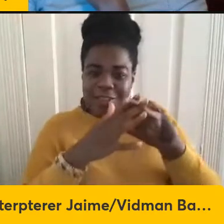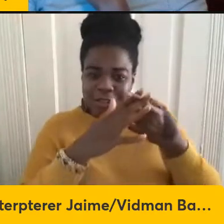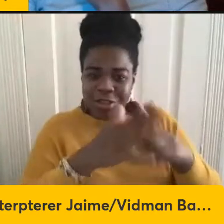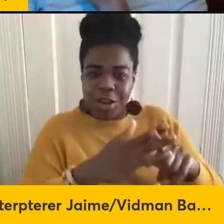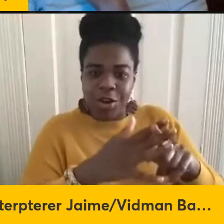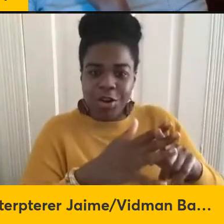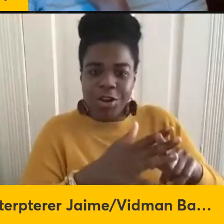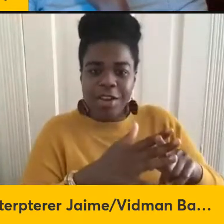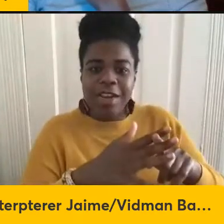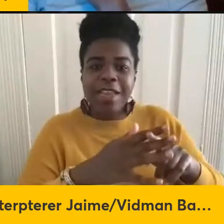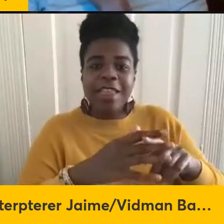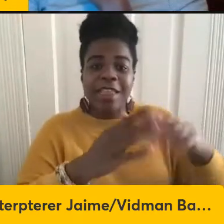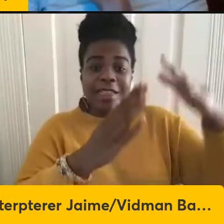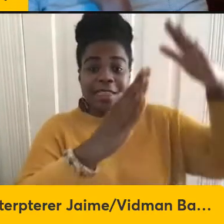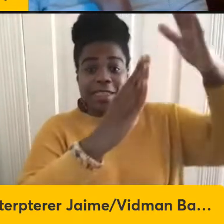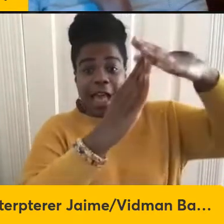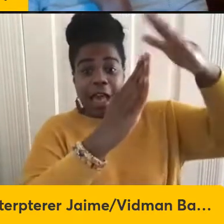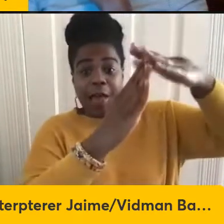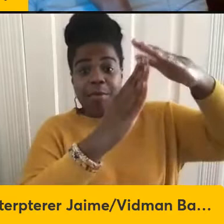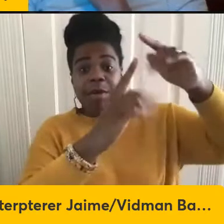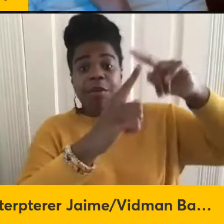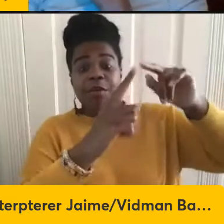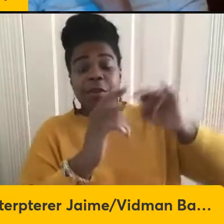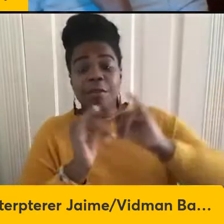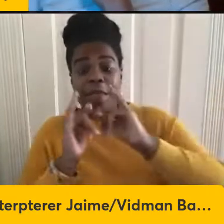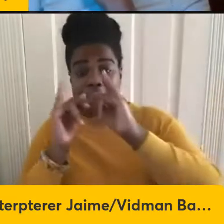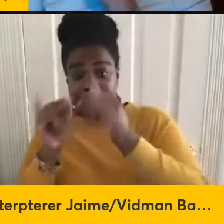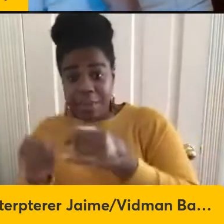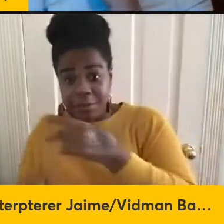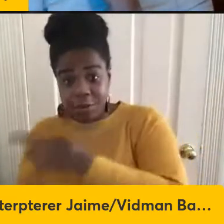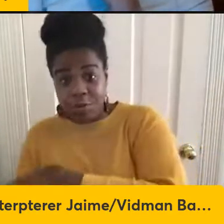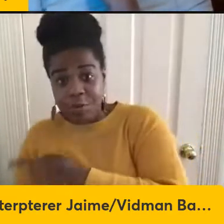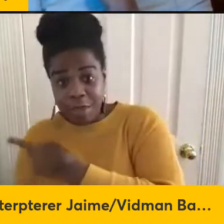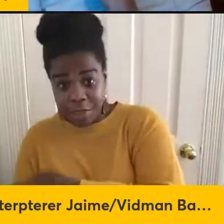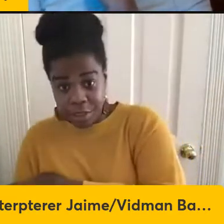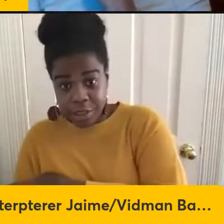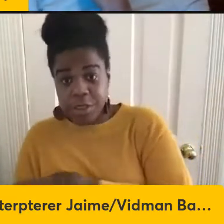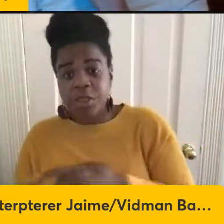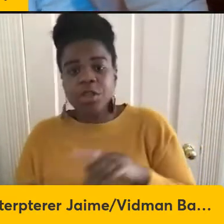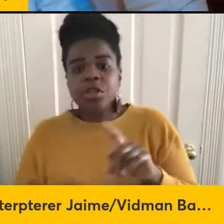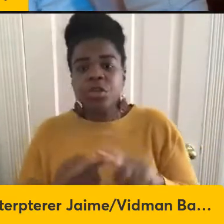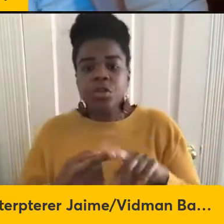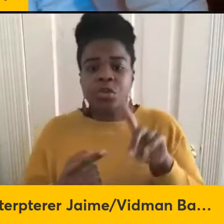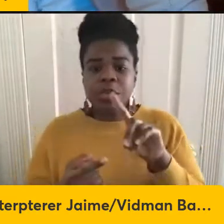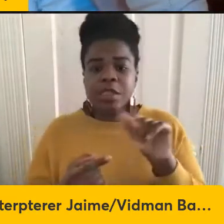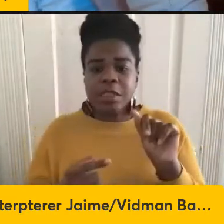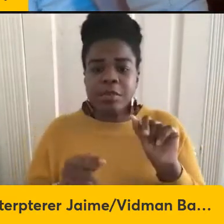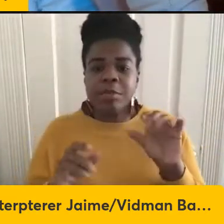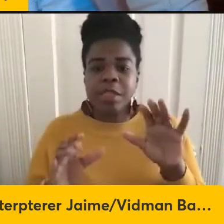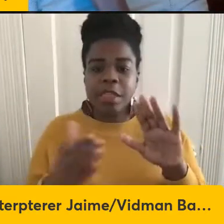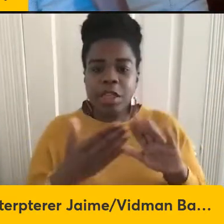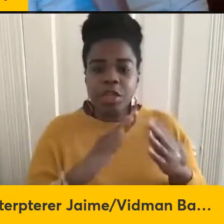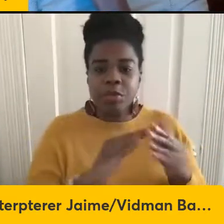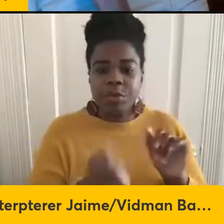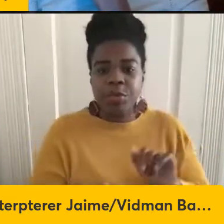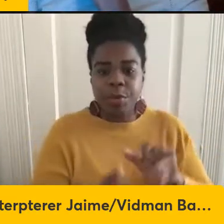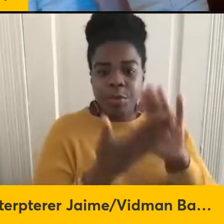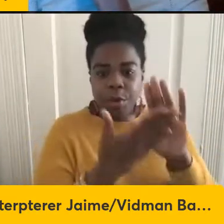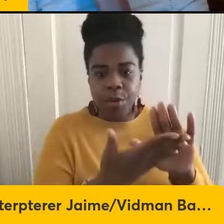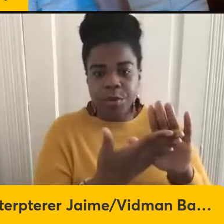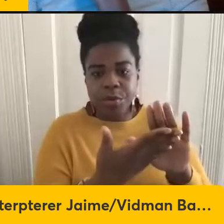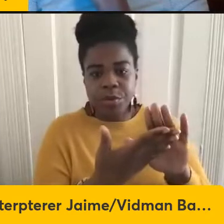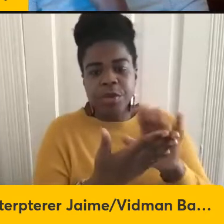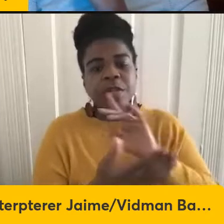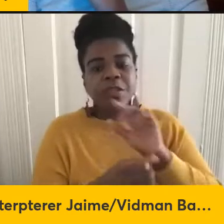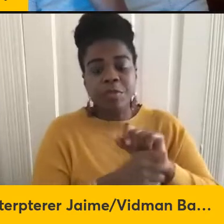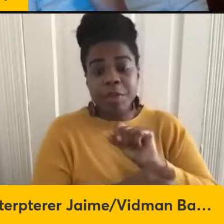top down, to take it from an individual patient to a disability community approach, to really make sure we